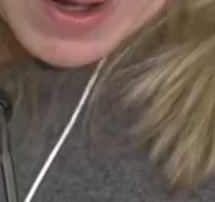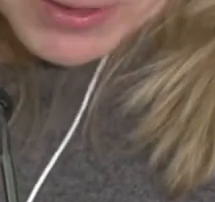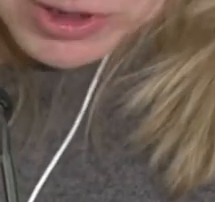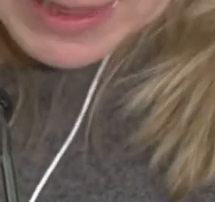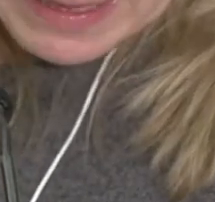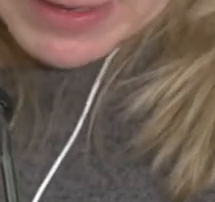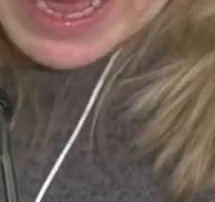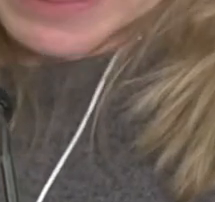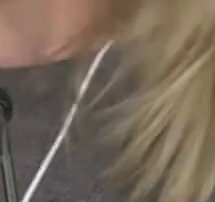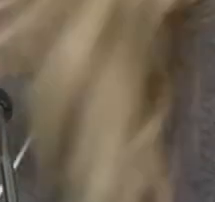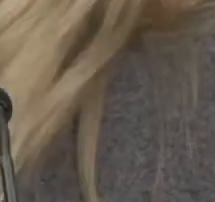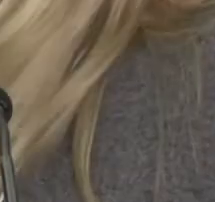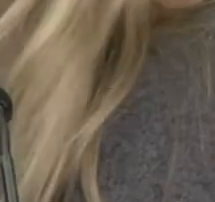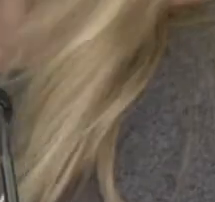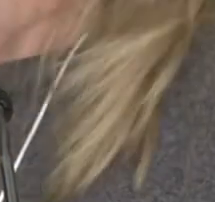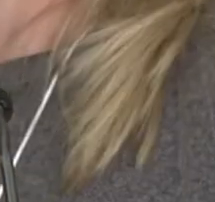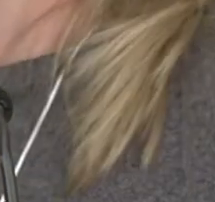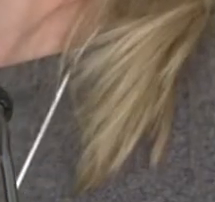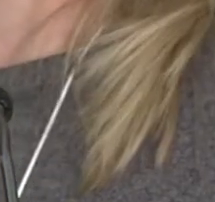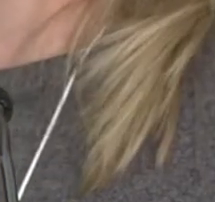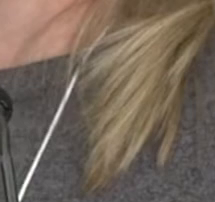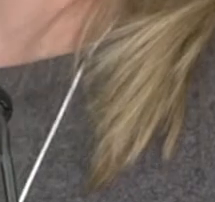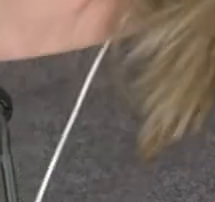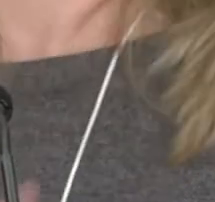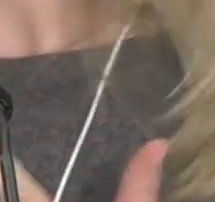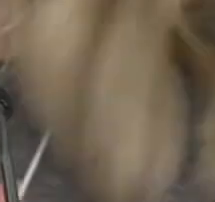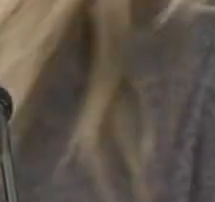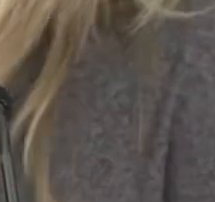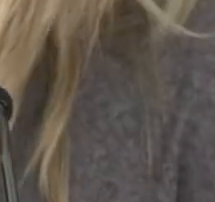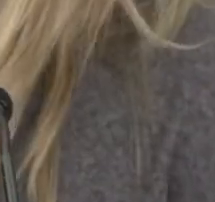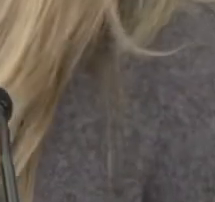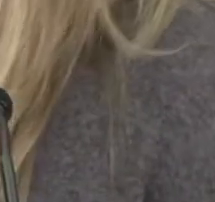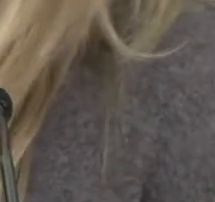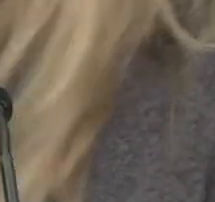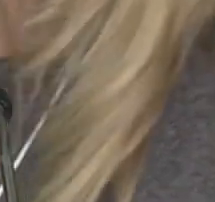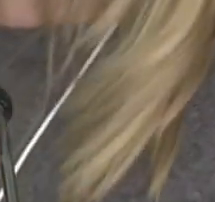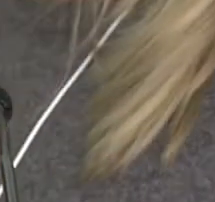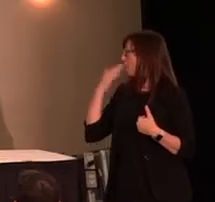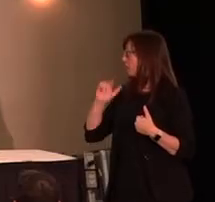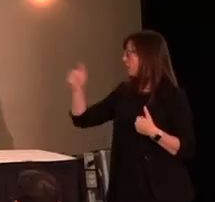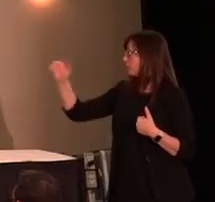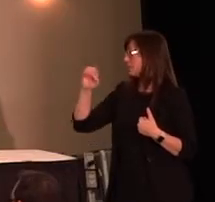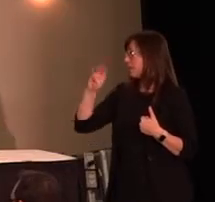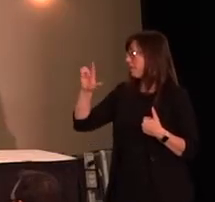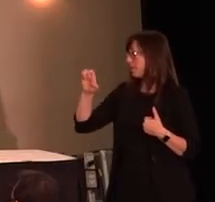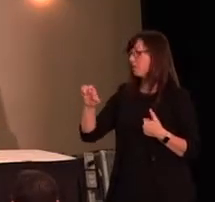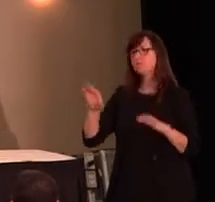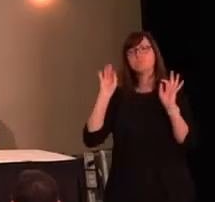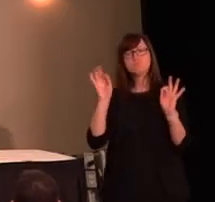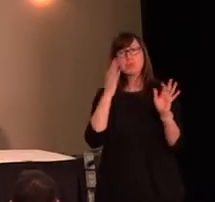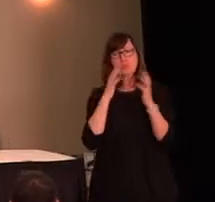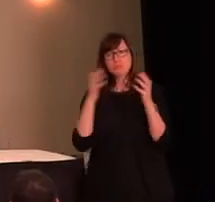So perhaps I'll just leave it at that for now. And turn it back to Emile. Okay, great. Thank you very much for the